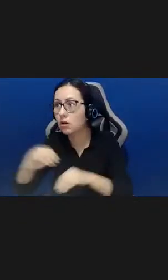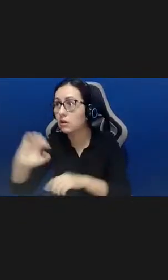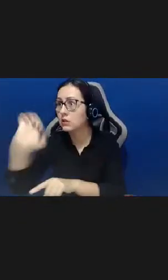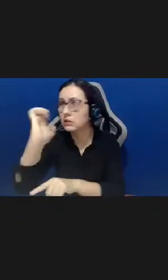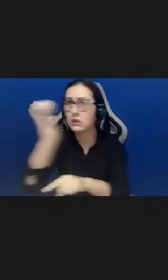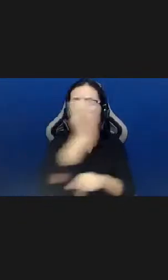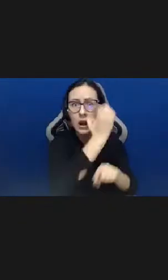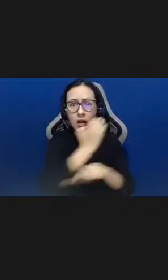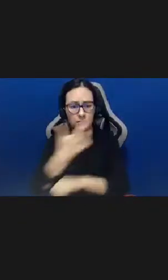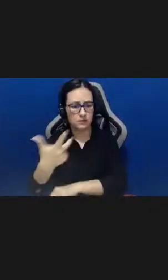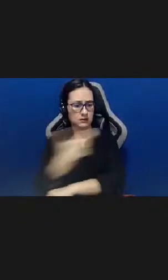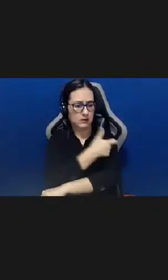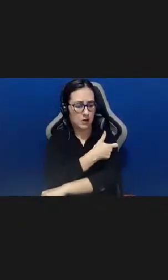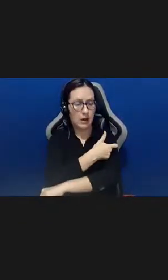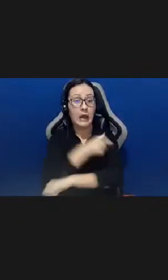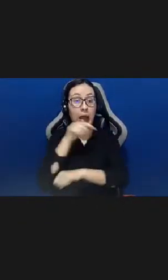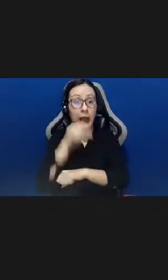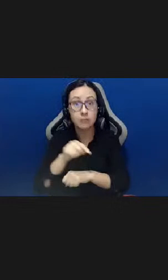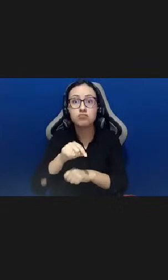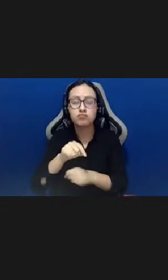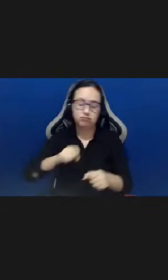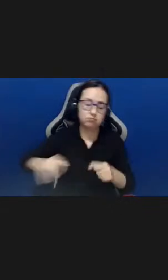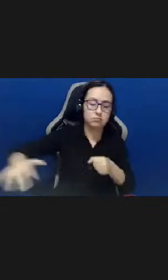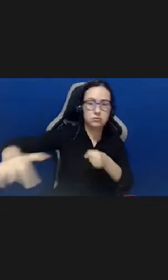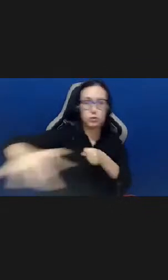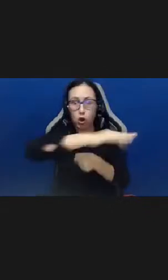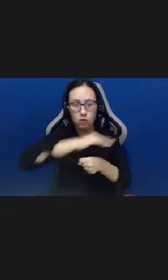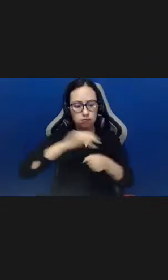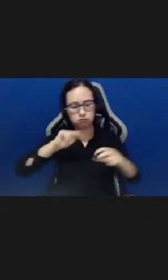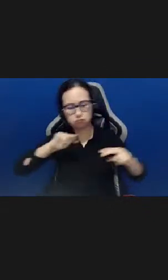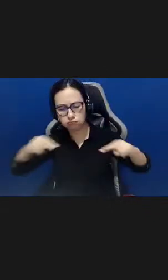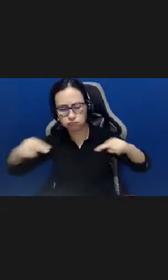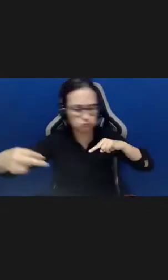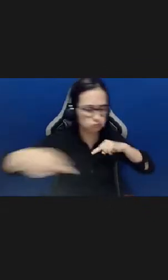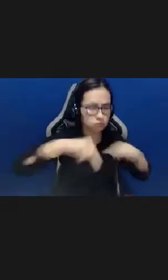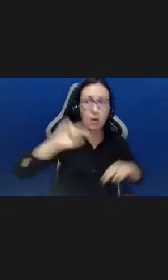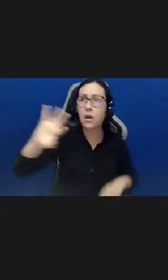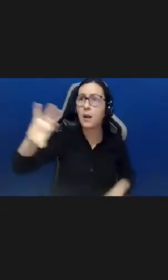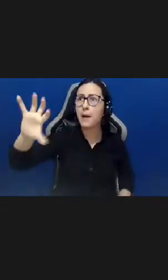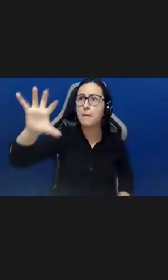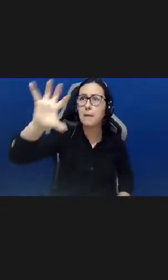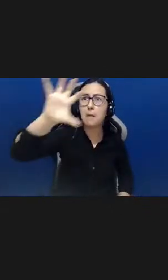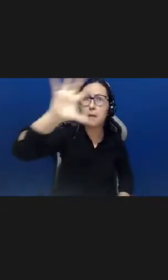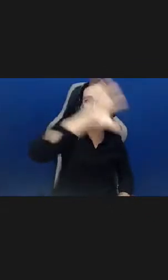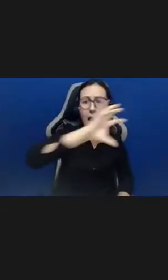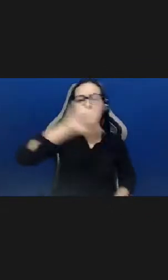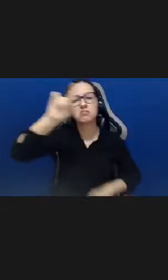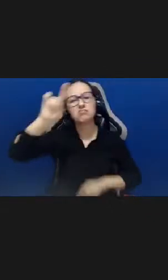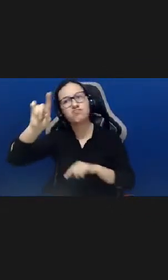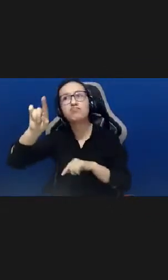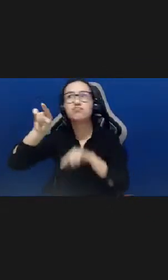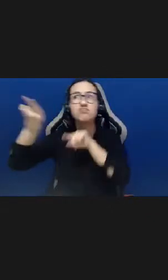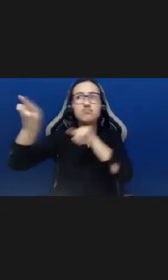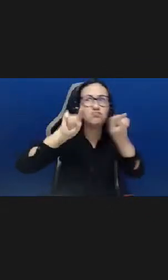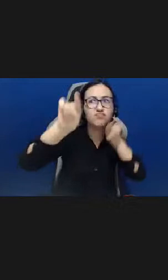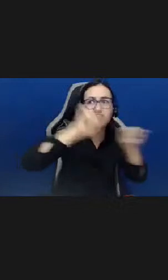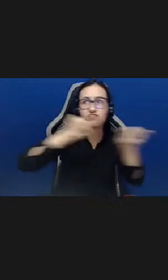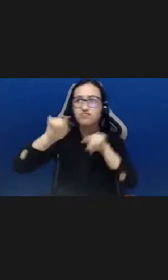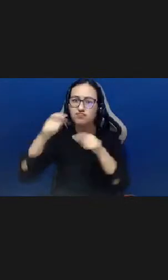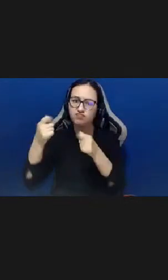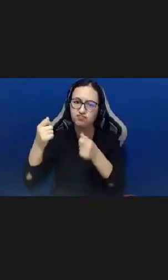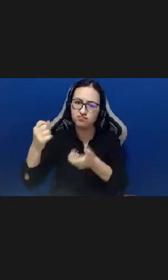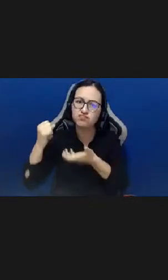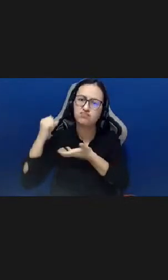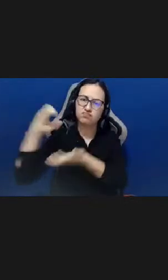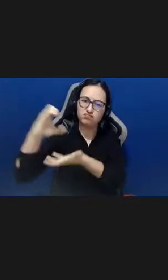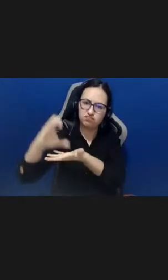that that will change in high-income countries versus low-income countries, and it will change in countries with an organized response and a